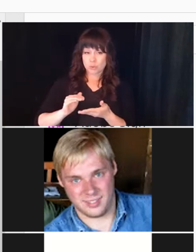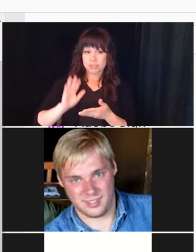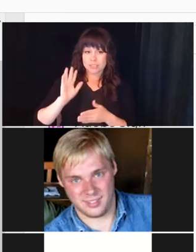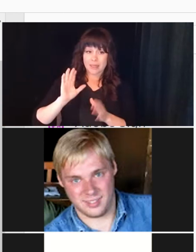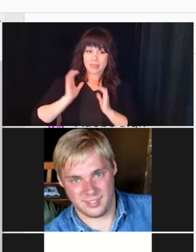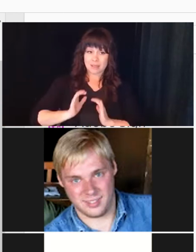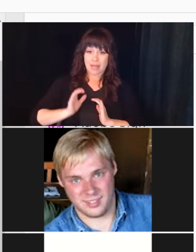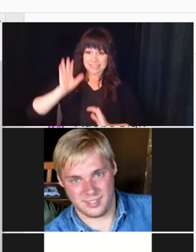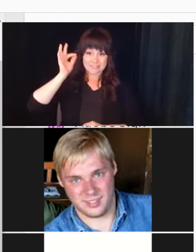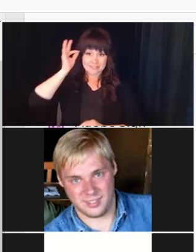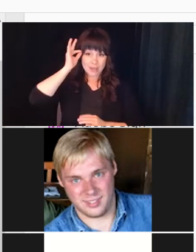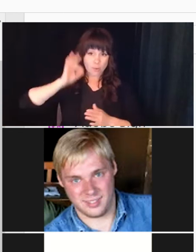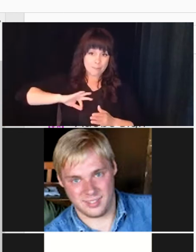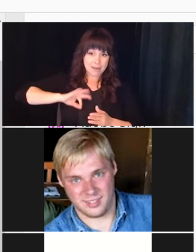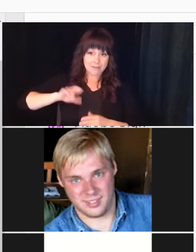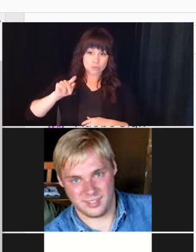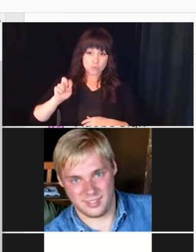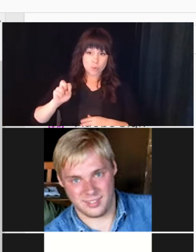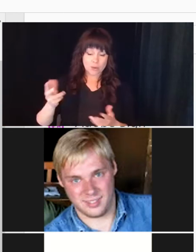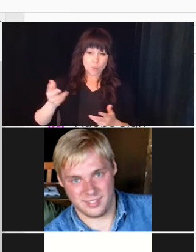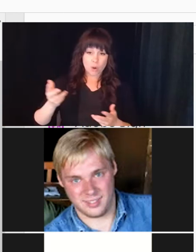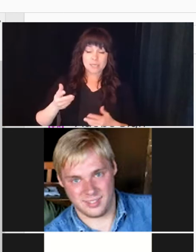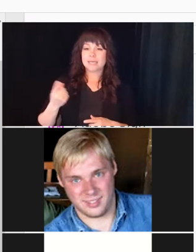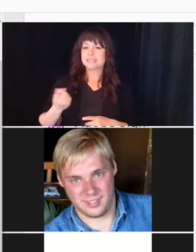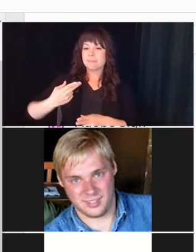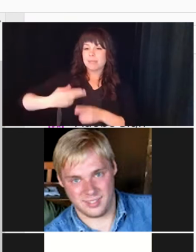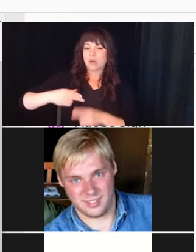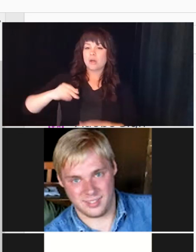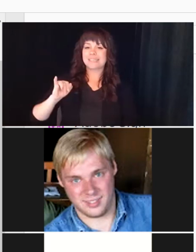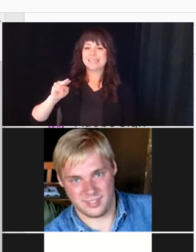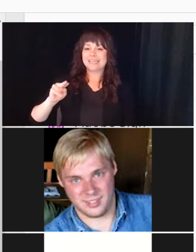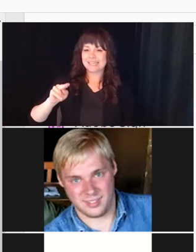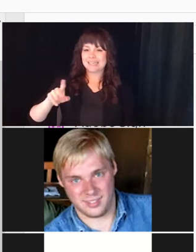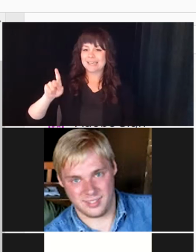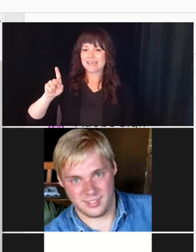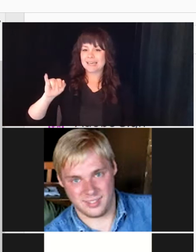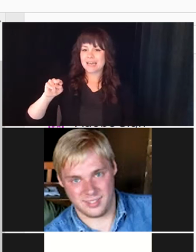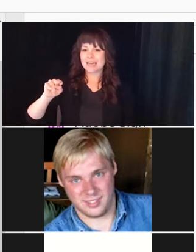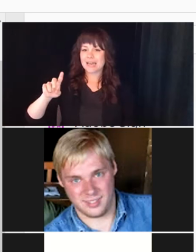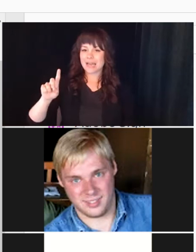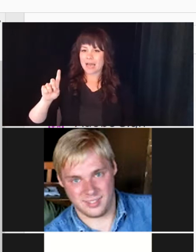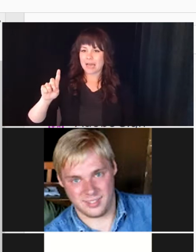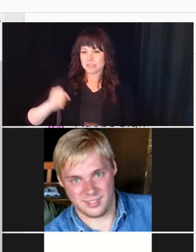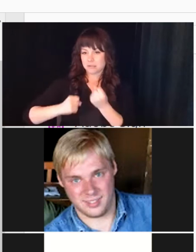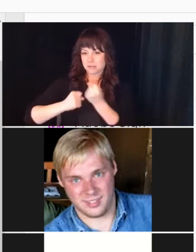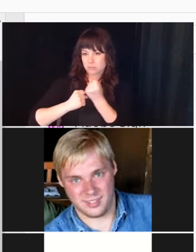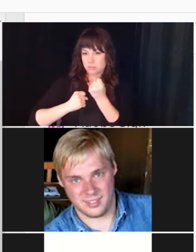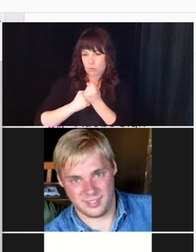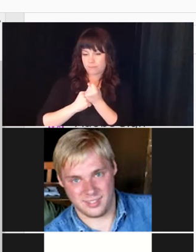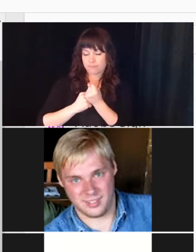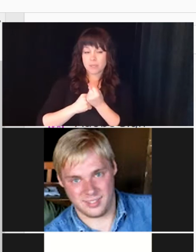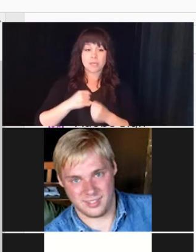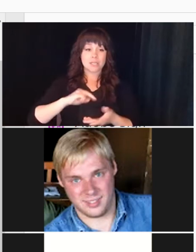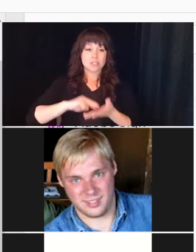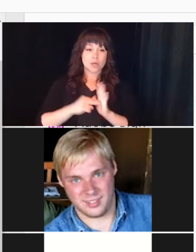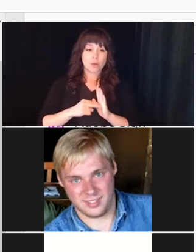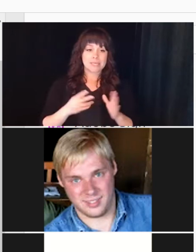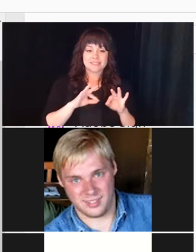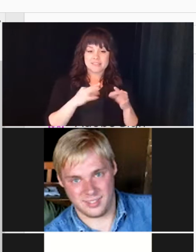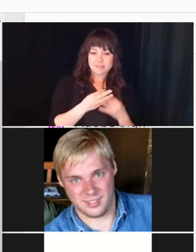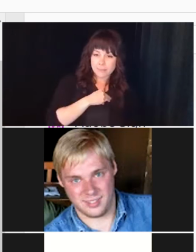working, is something called in-kind support. And that exists when a family member or a friend